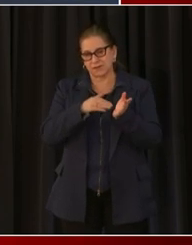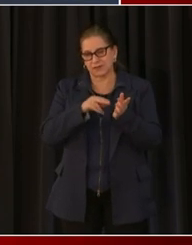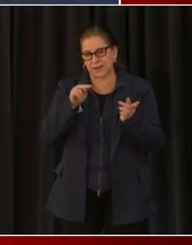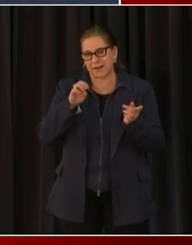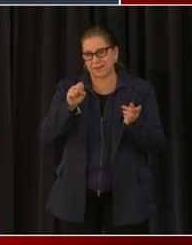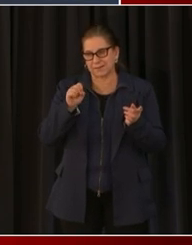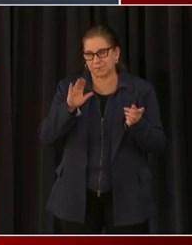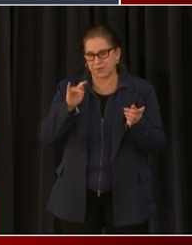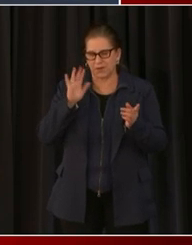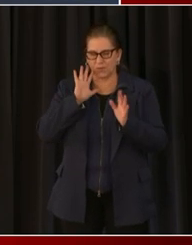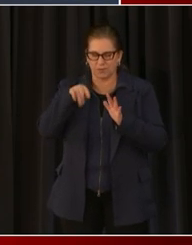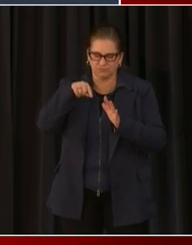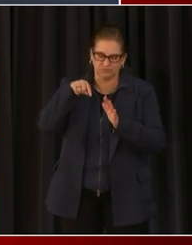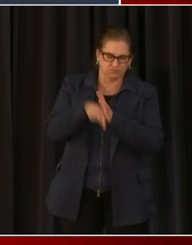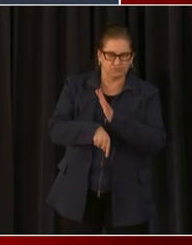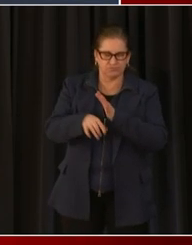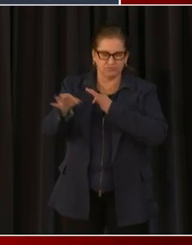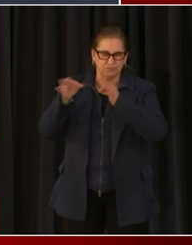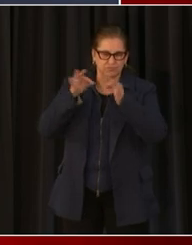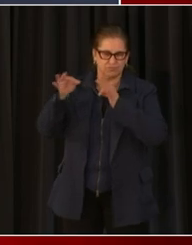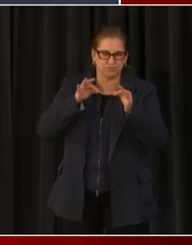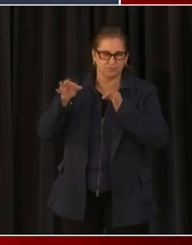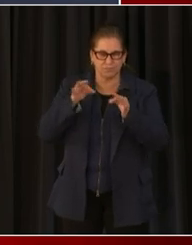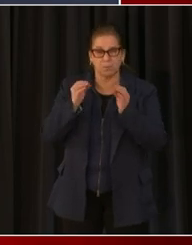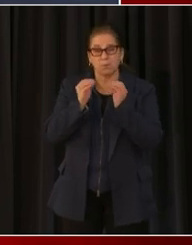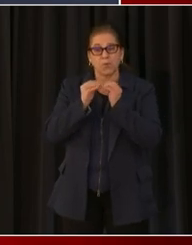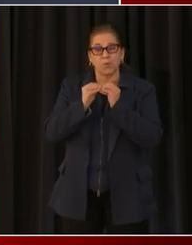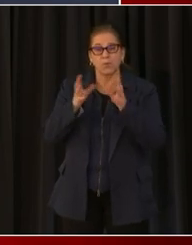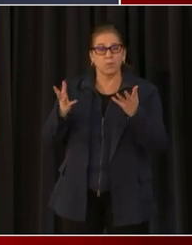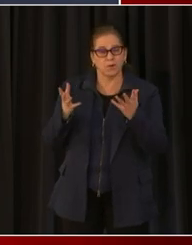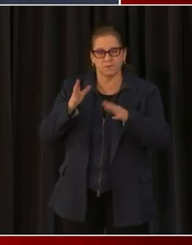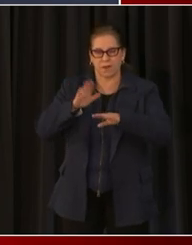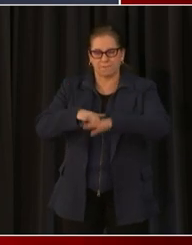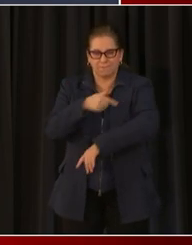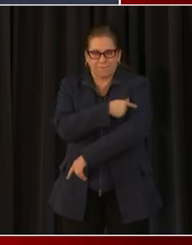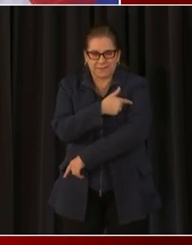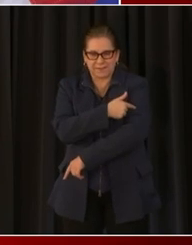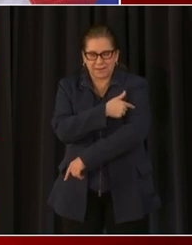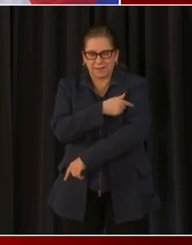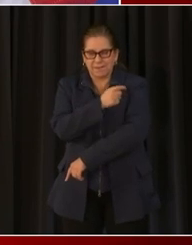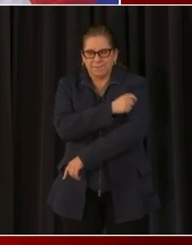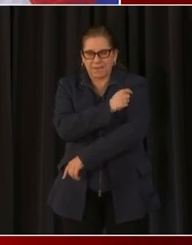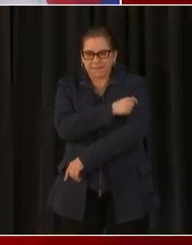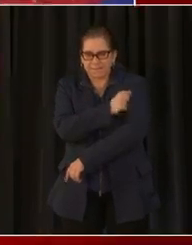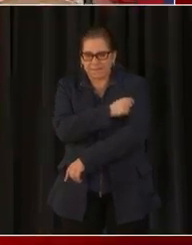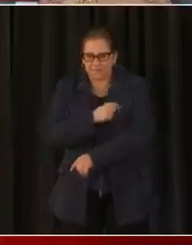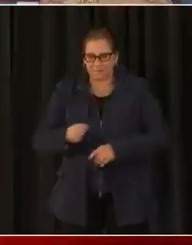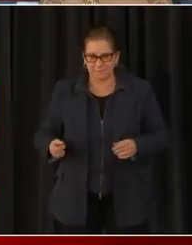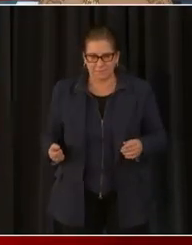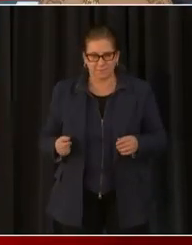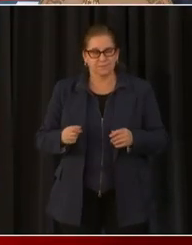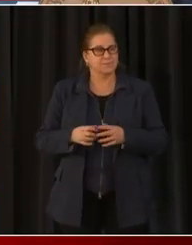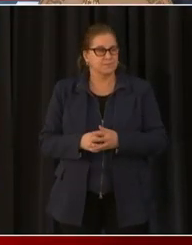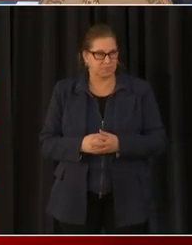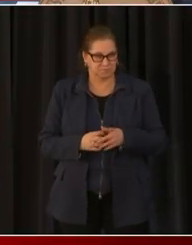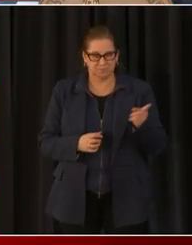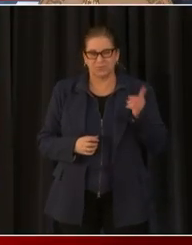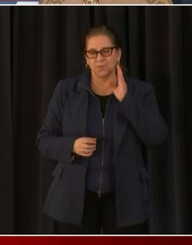for us about vaccinations, but I want to just remark, as we